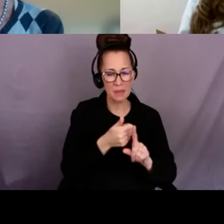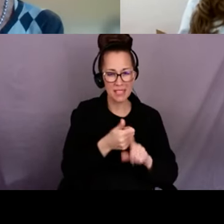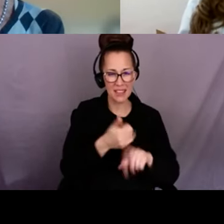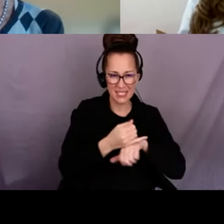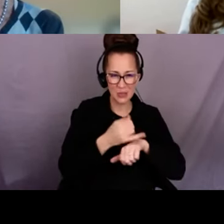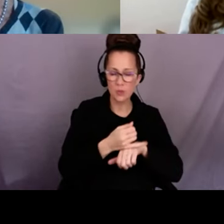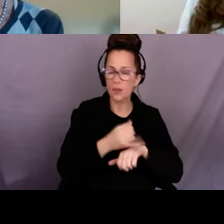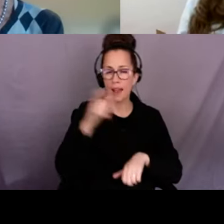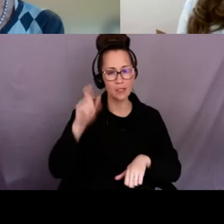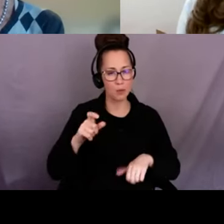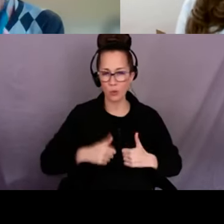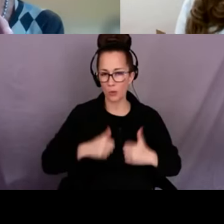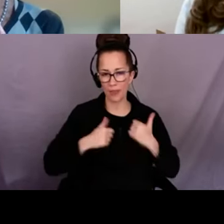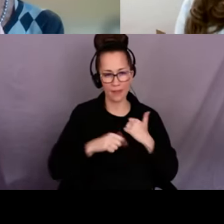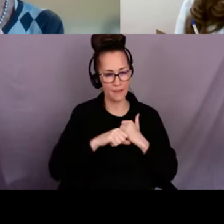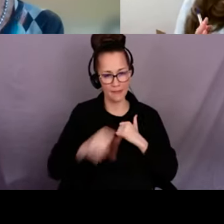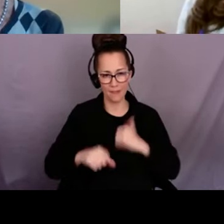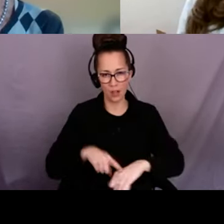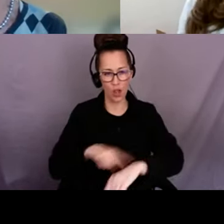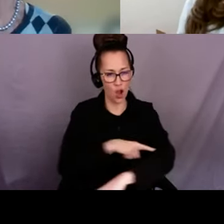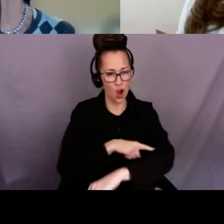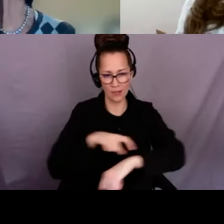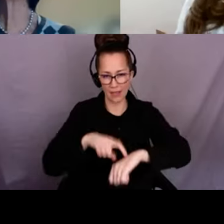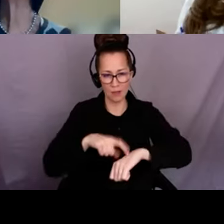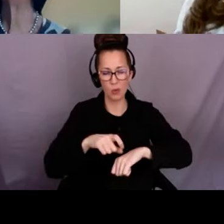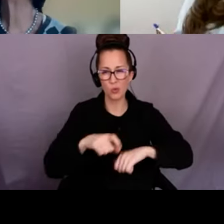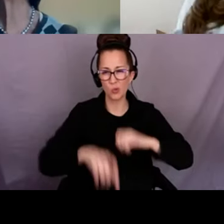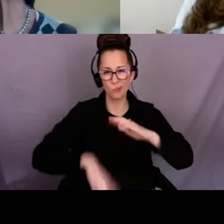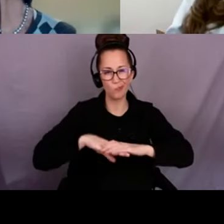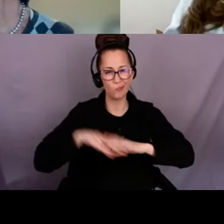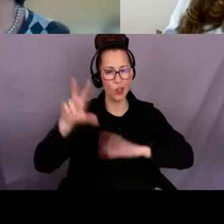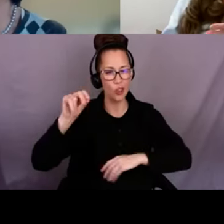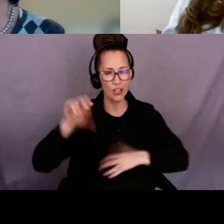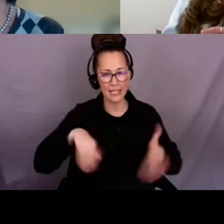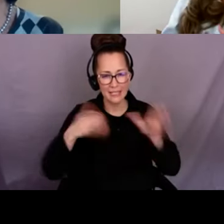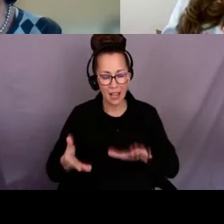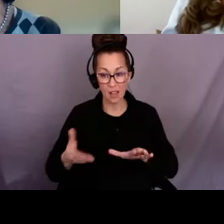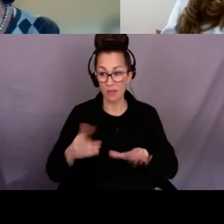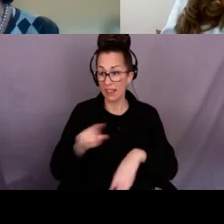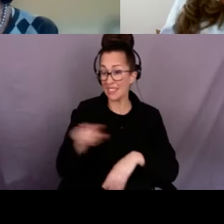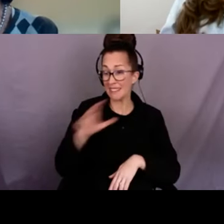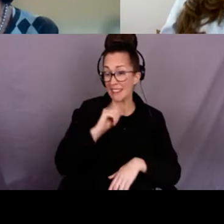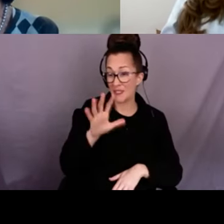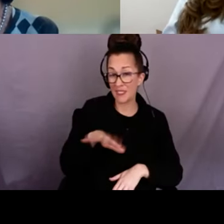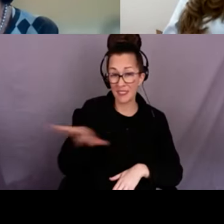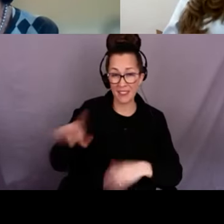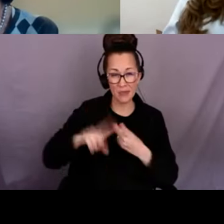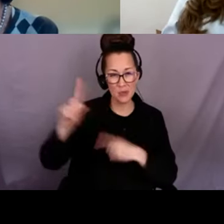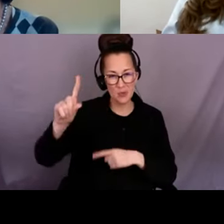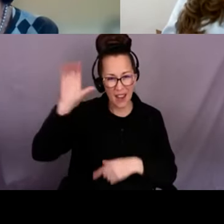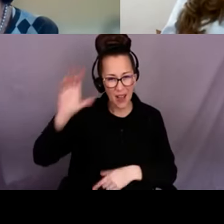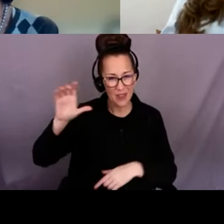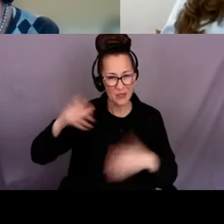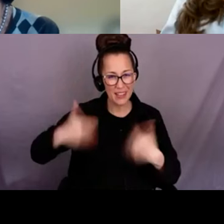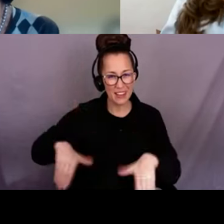supposed to live this long. They were not supposed to live beyond 30. And here we have people 55 up to 100. And I'm gonna